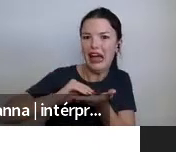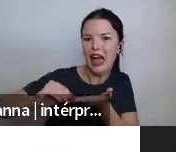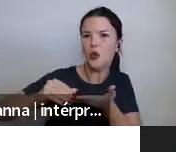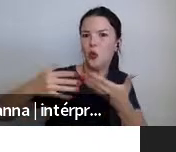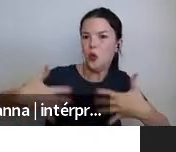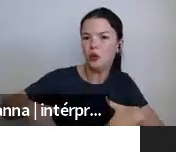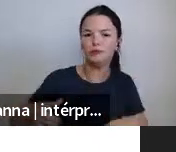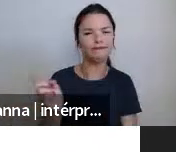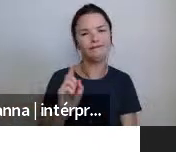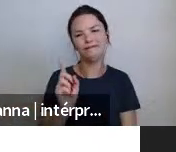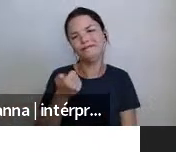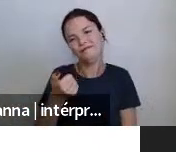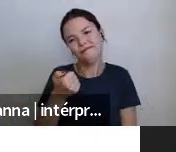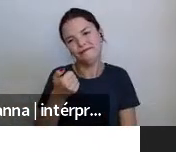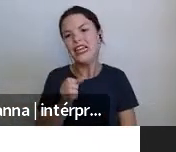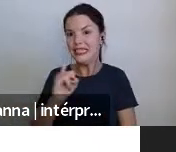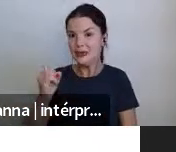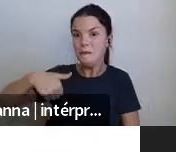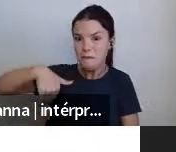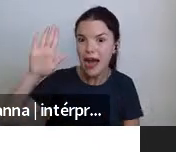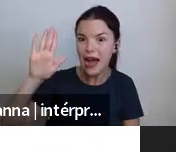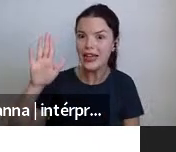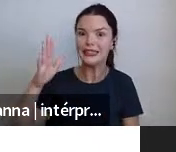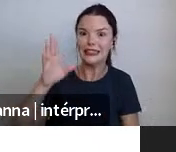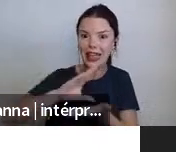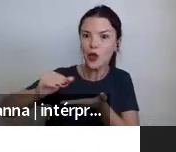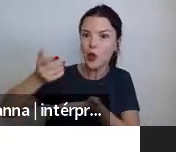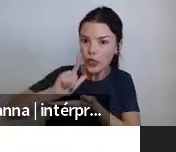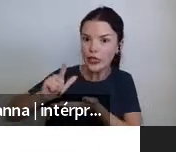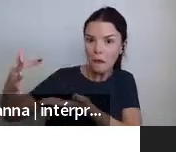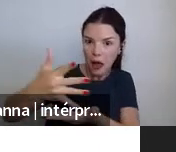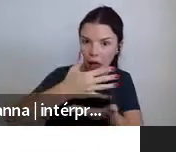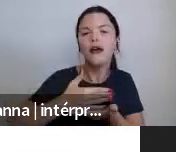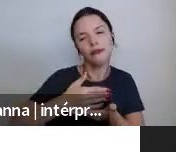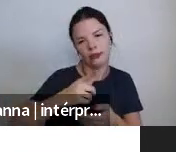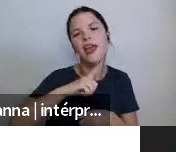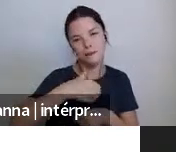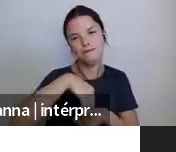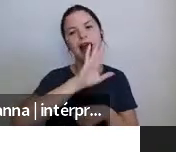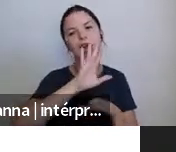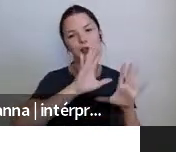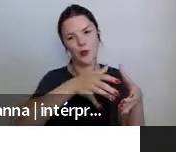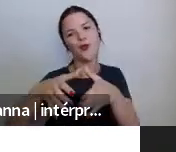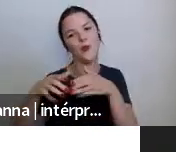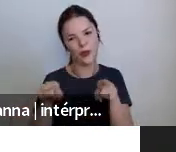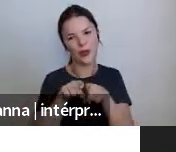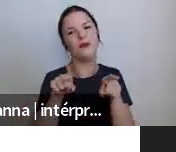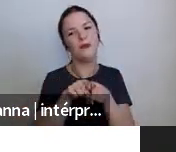more data, probably we find more lexical formation patterns.